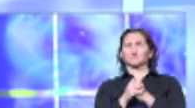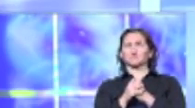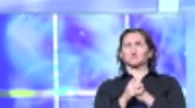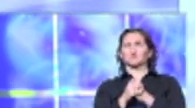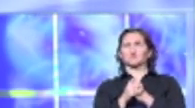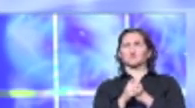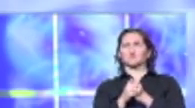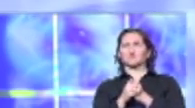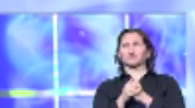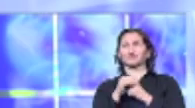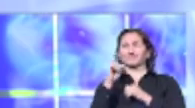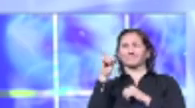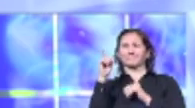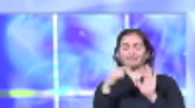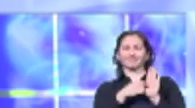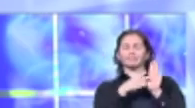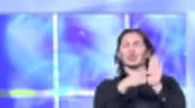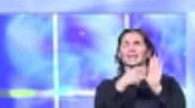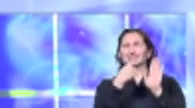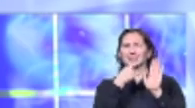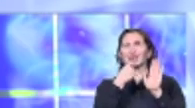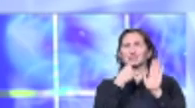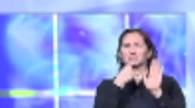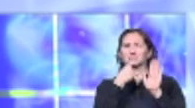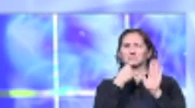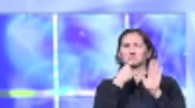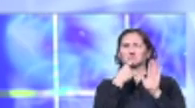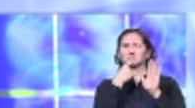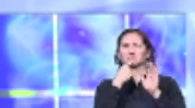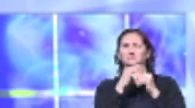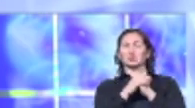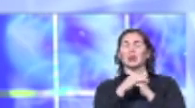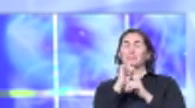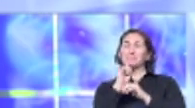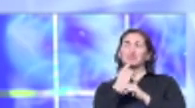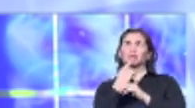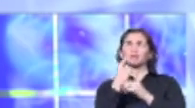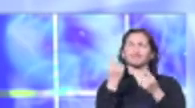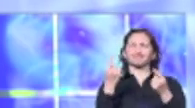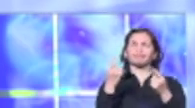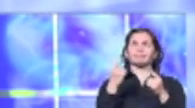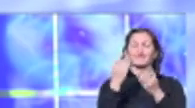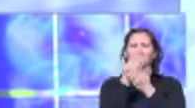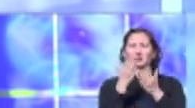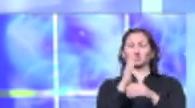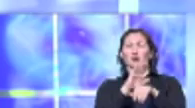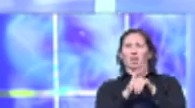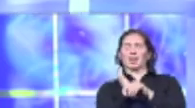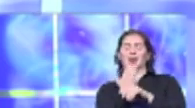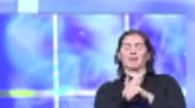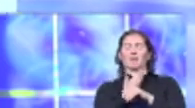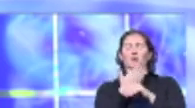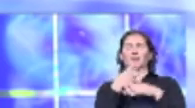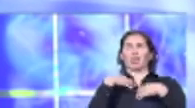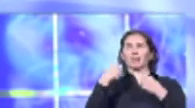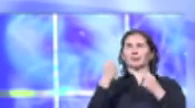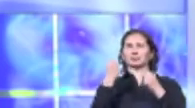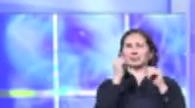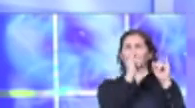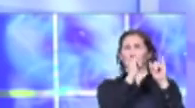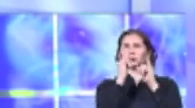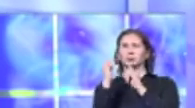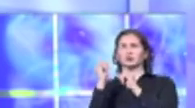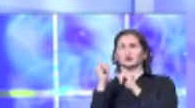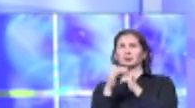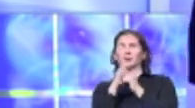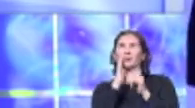came out and said that a major determinant, a major factor on our health as individuals that even